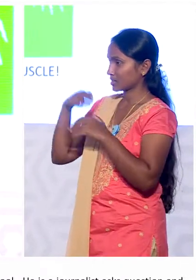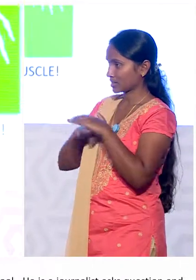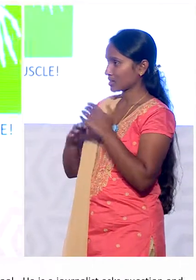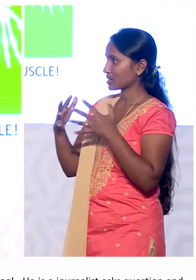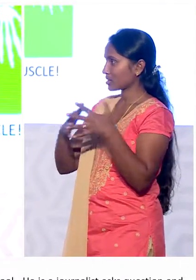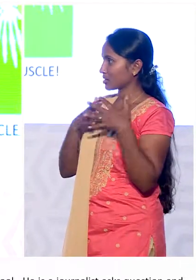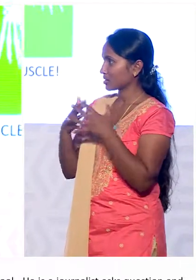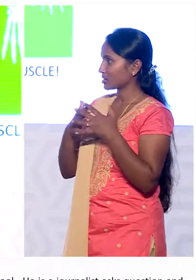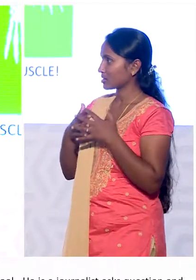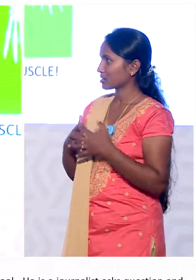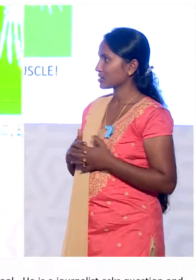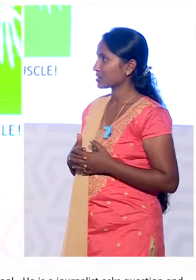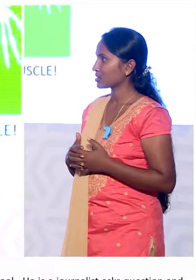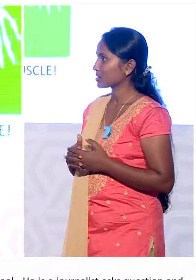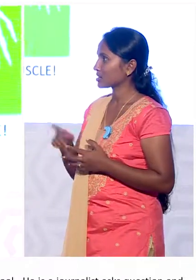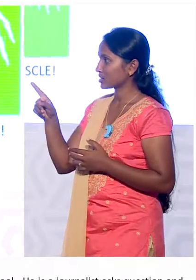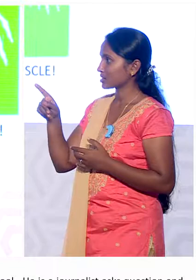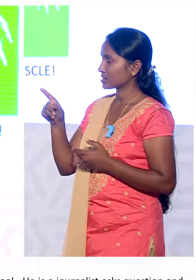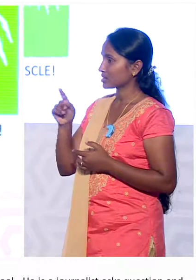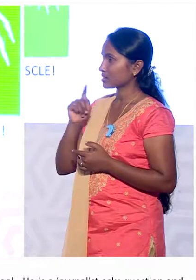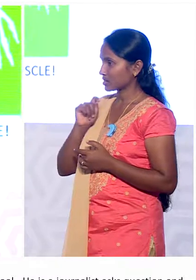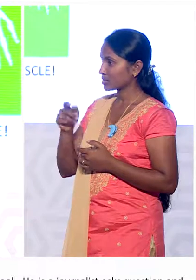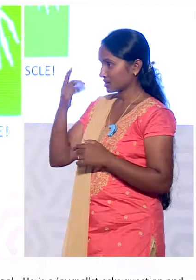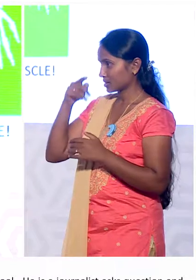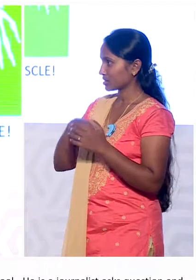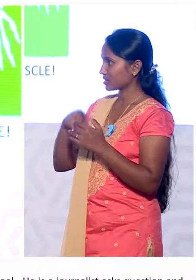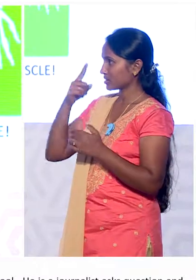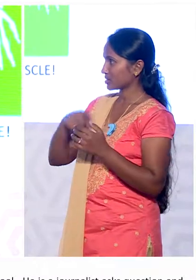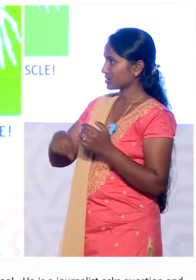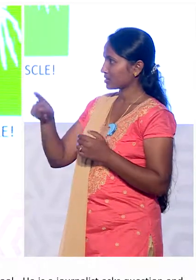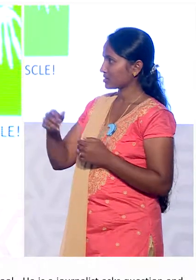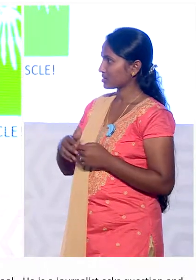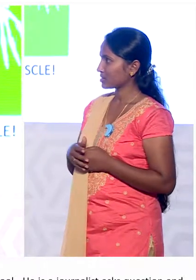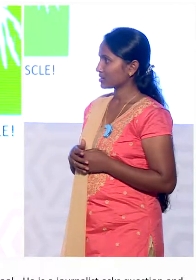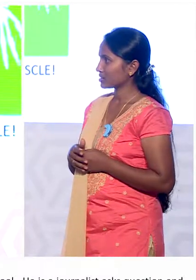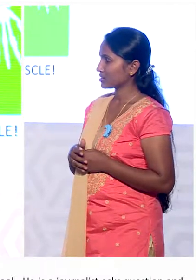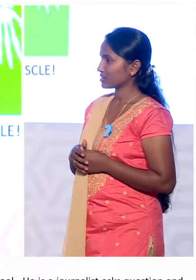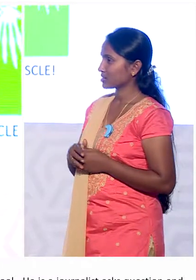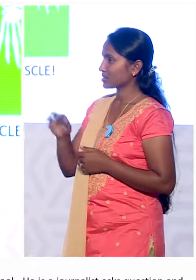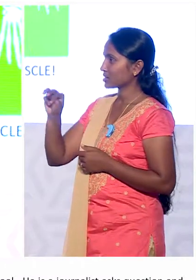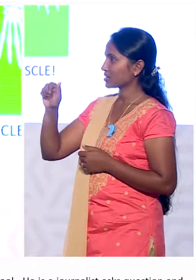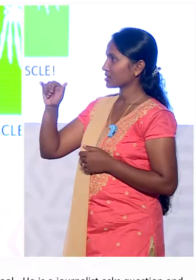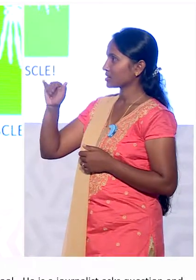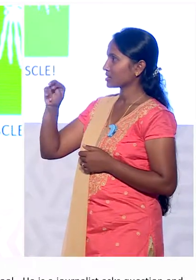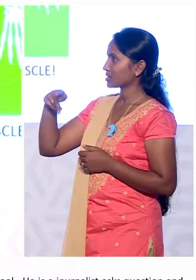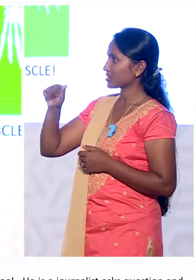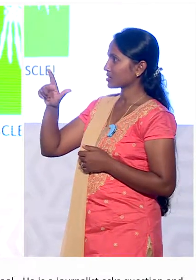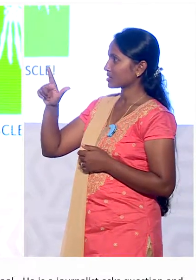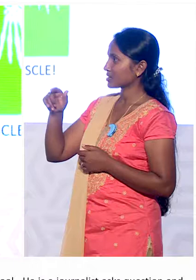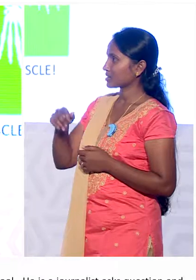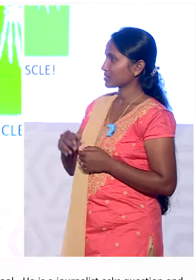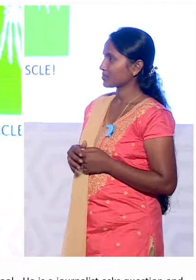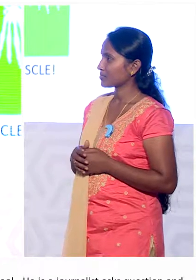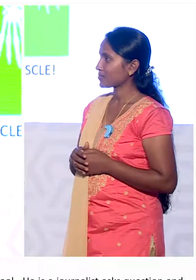for quite long periods of time. And actually, even here in India a little bit with the Munuvan tribe and a little bit with the